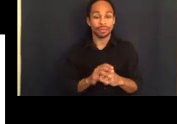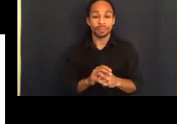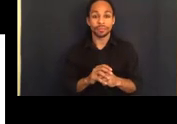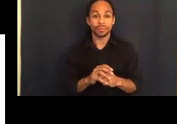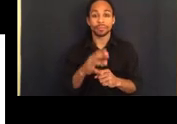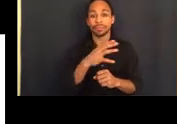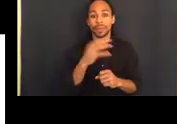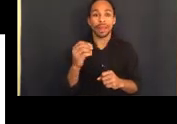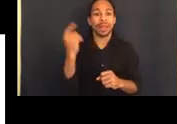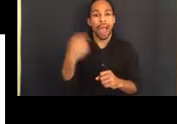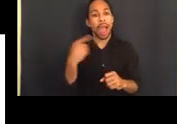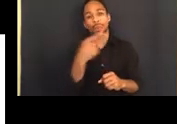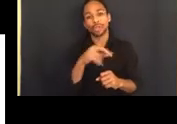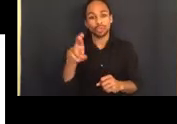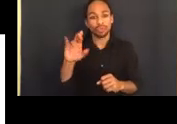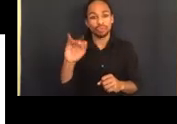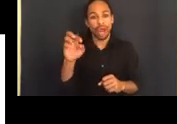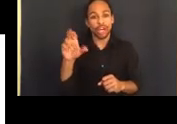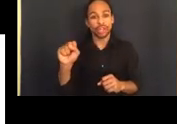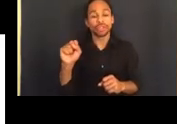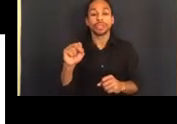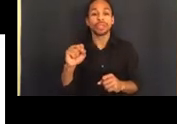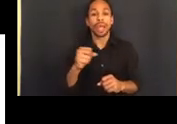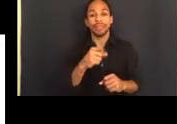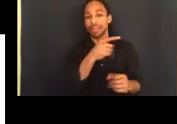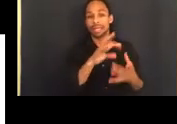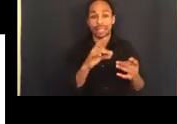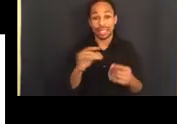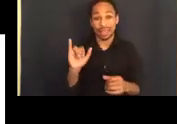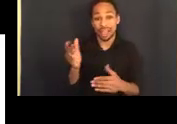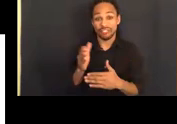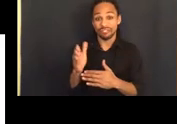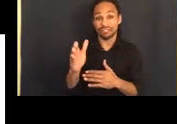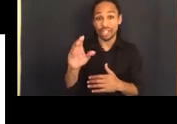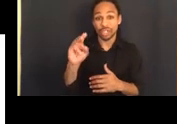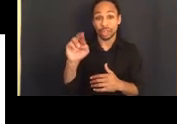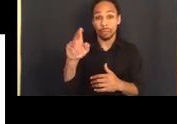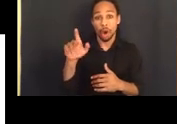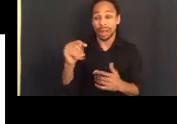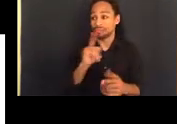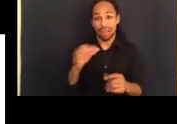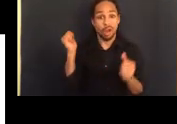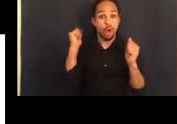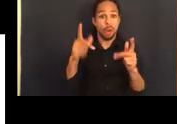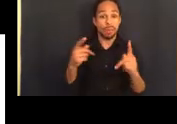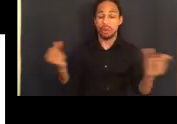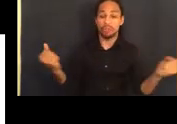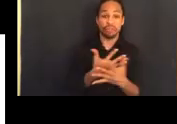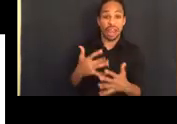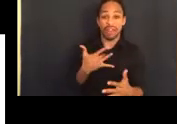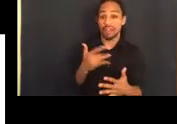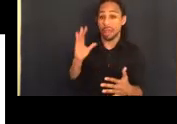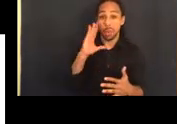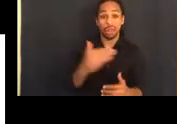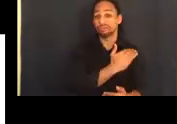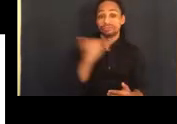market. Basically, everyone is afraid. So that's staff, those are people who are incarcerated, and that's the